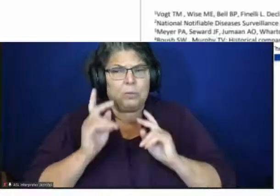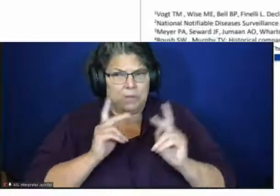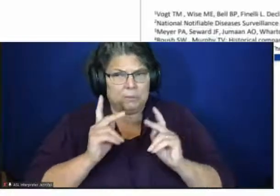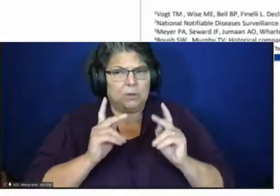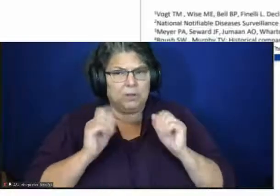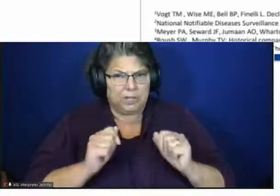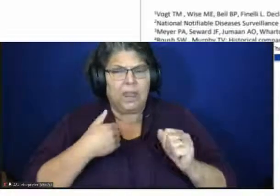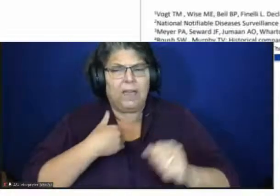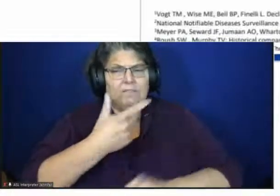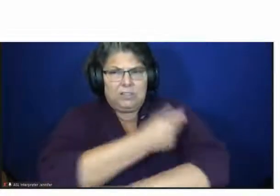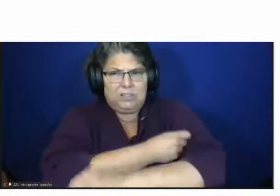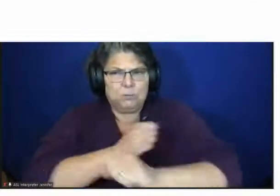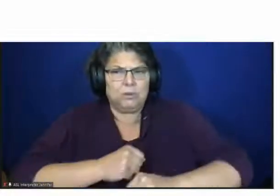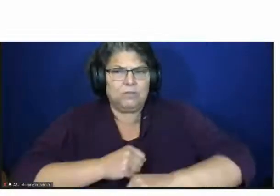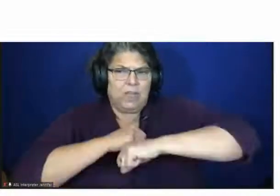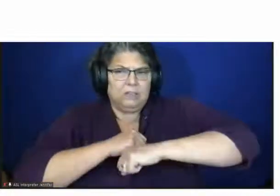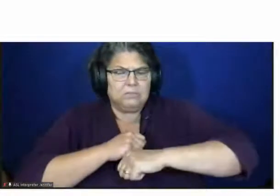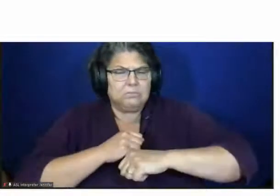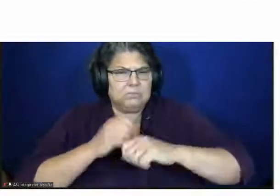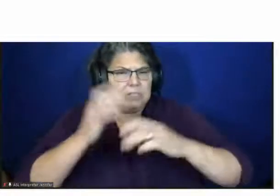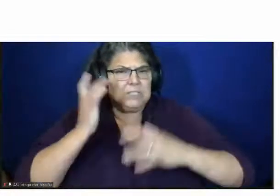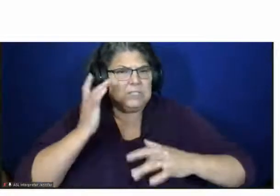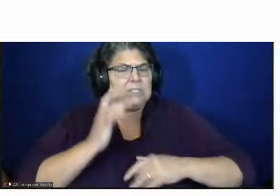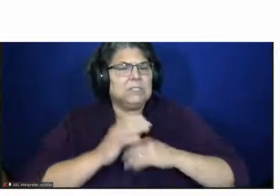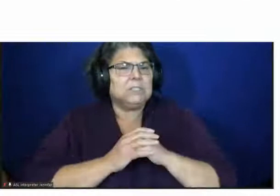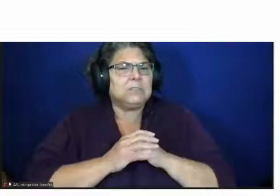to the next slide, please?